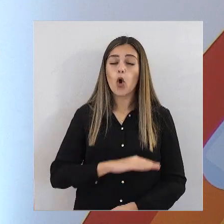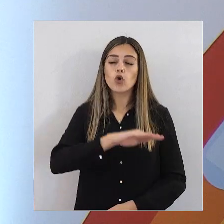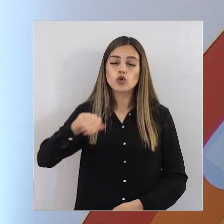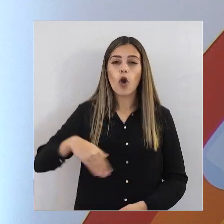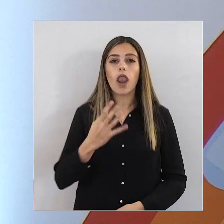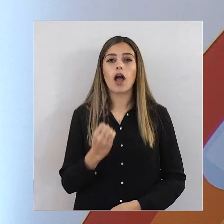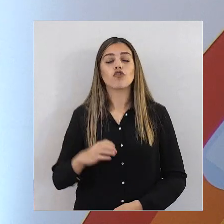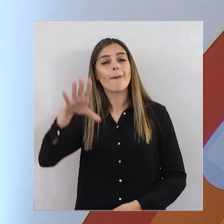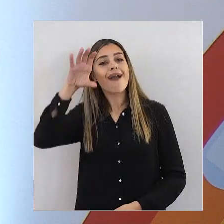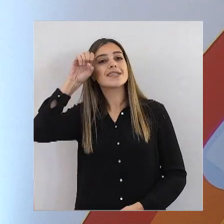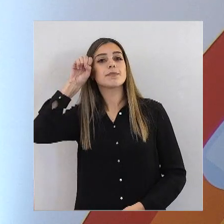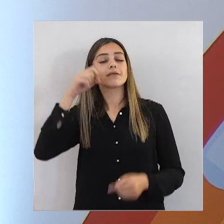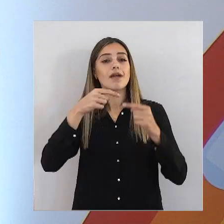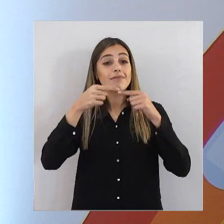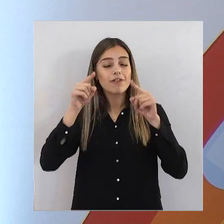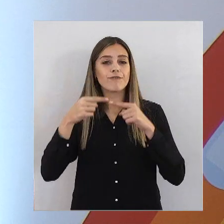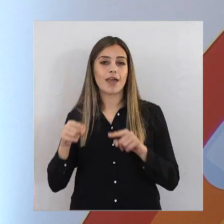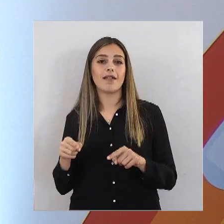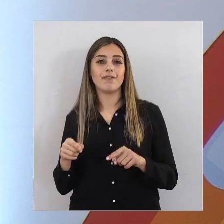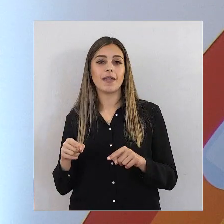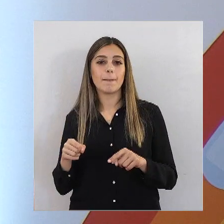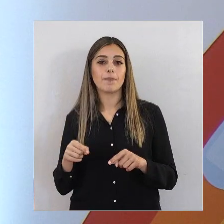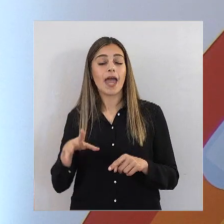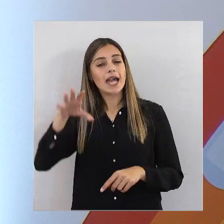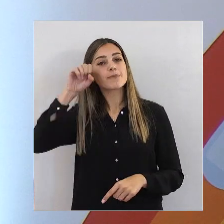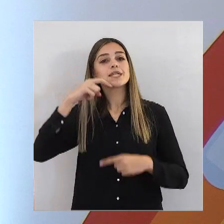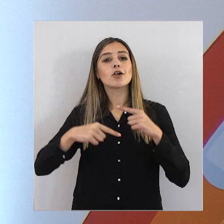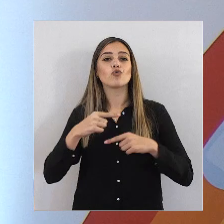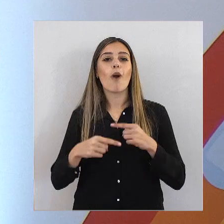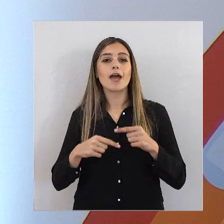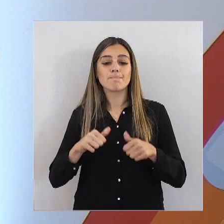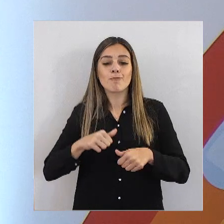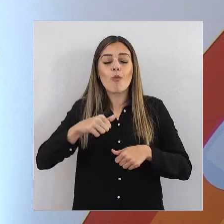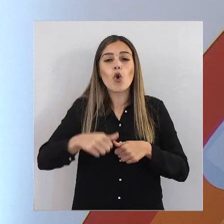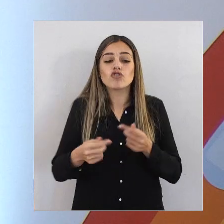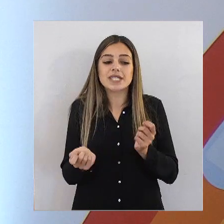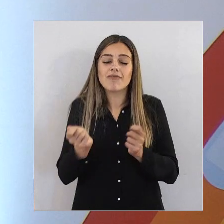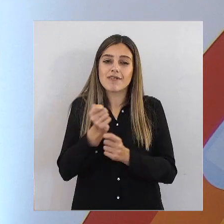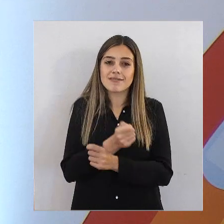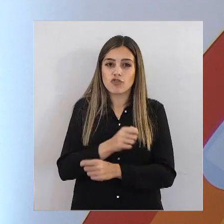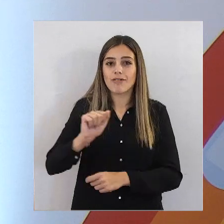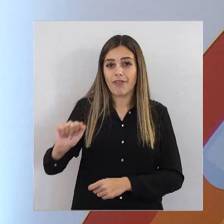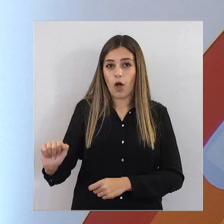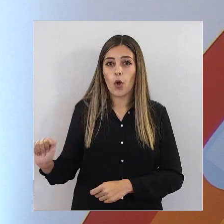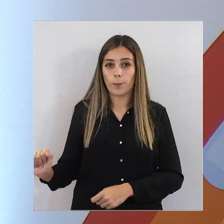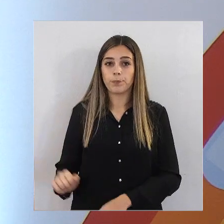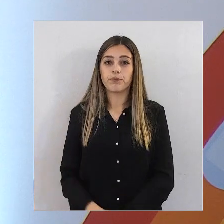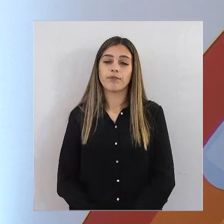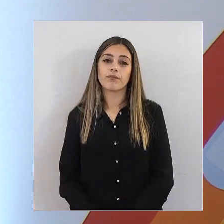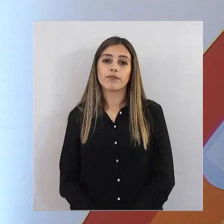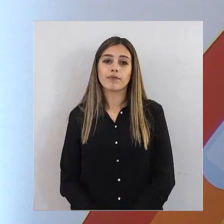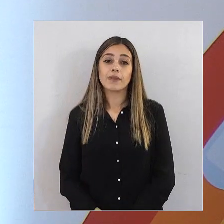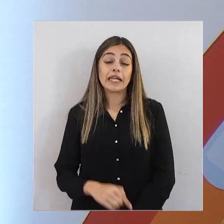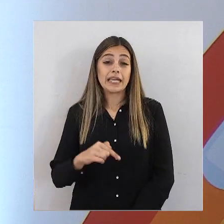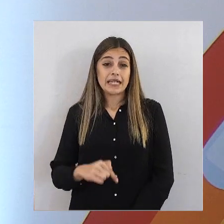perspective on how to journey on in their transition. In the Gender Wellbeing Clinic, I came in touch with many narratives